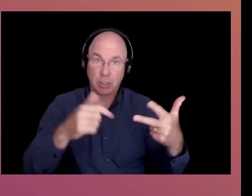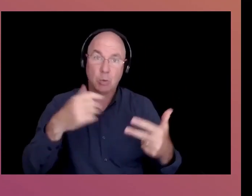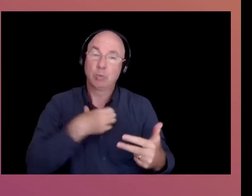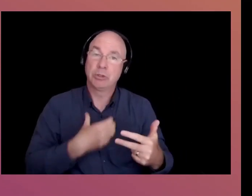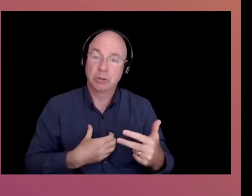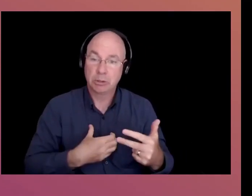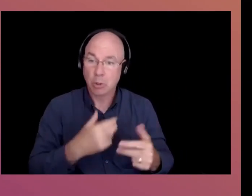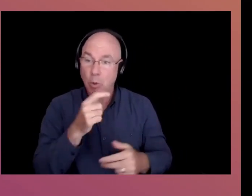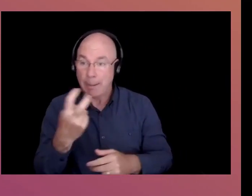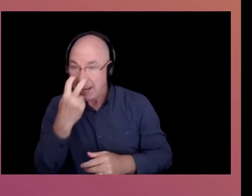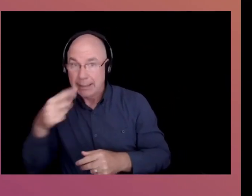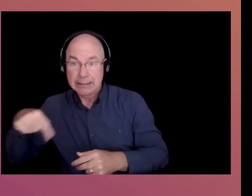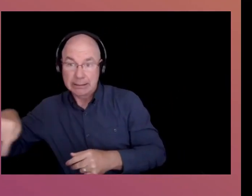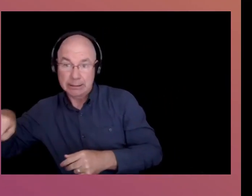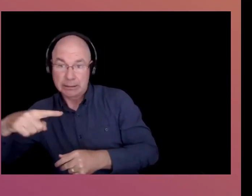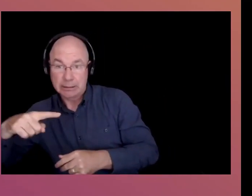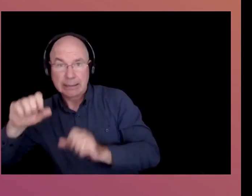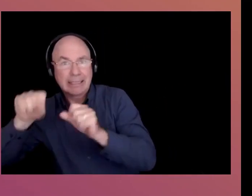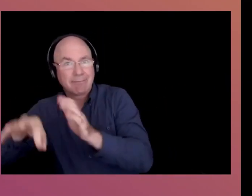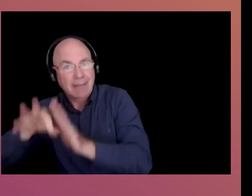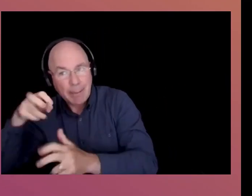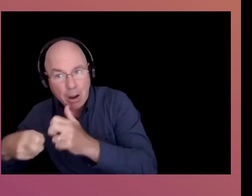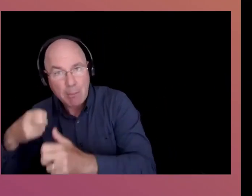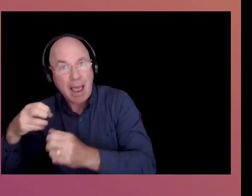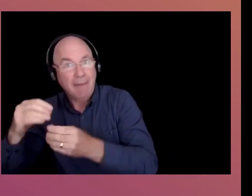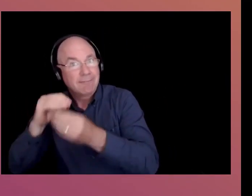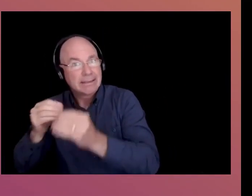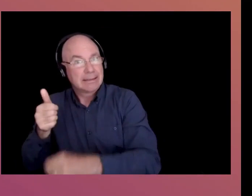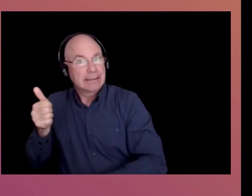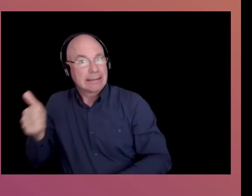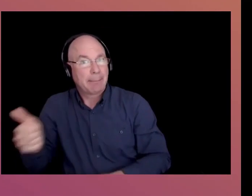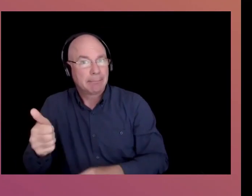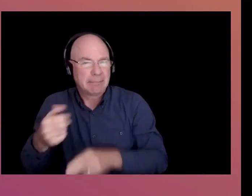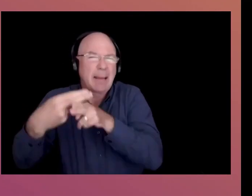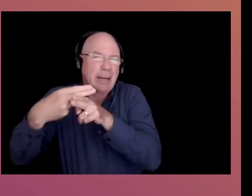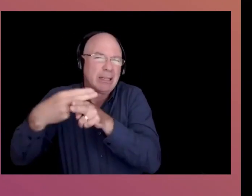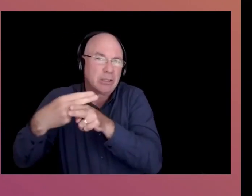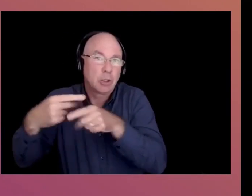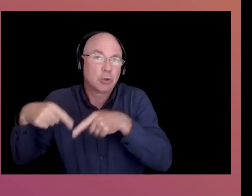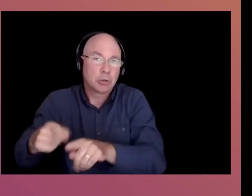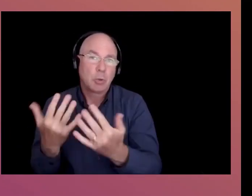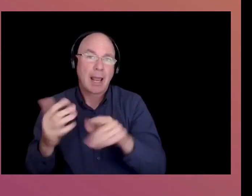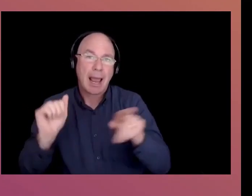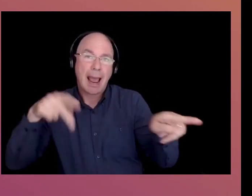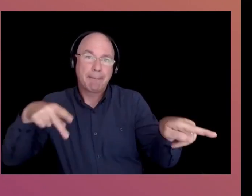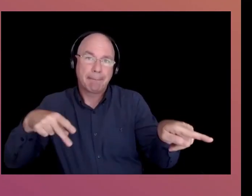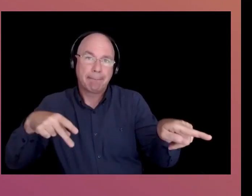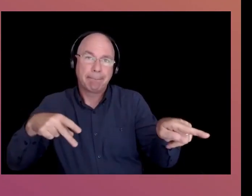blind users to find problems and fix them temporarily while waiting for apps to be